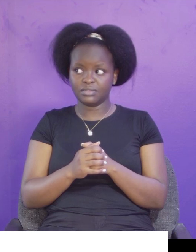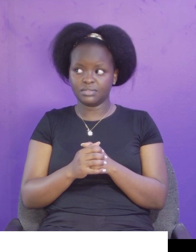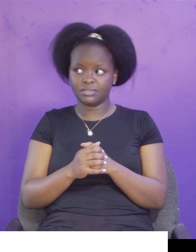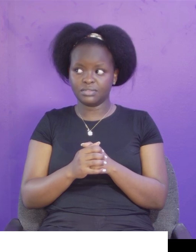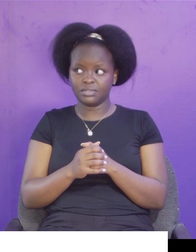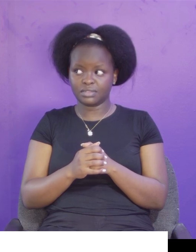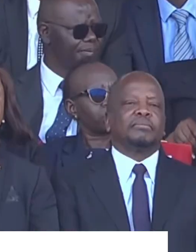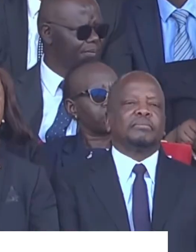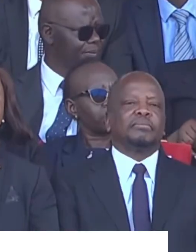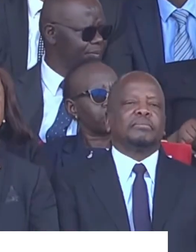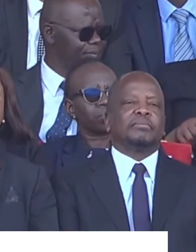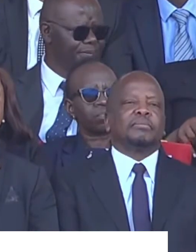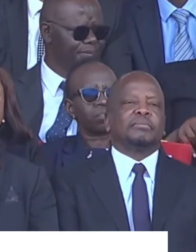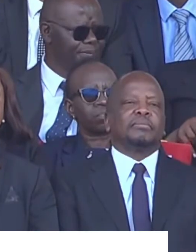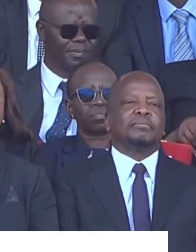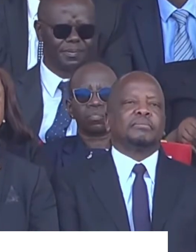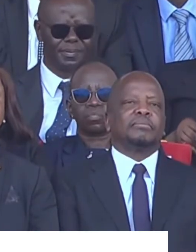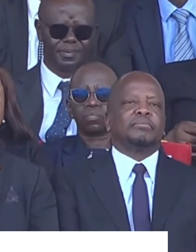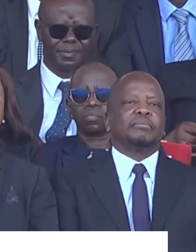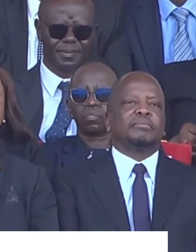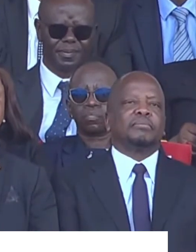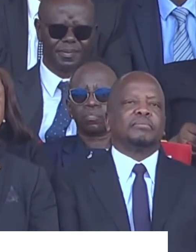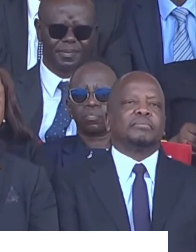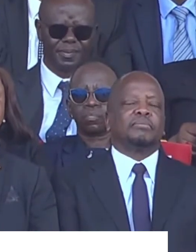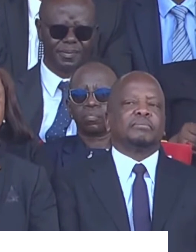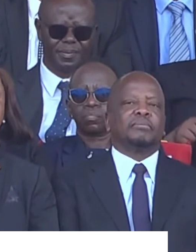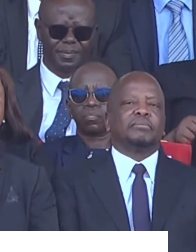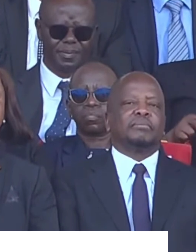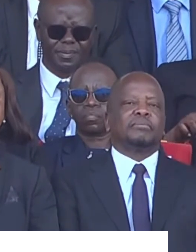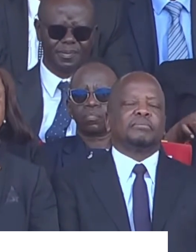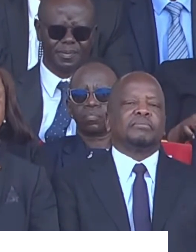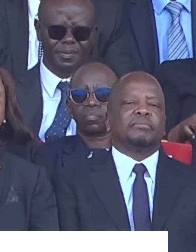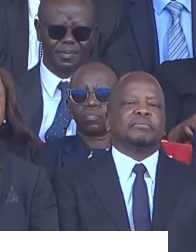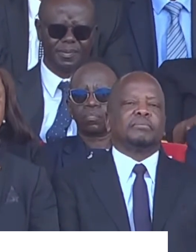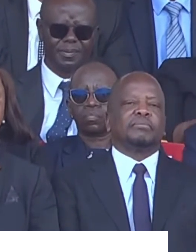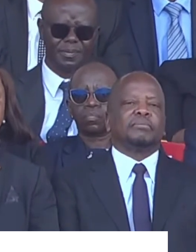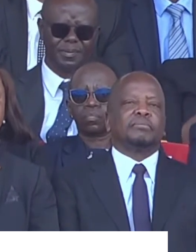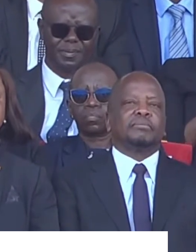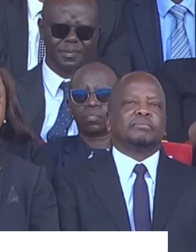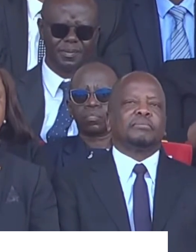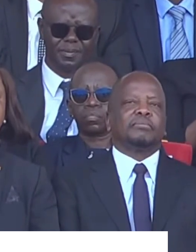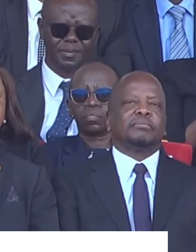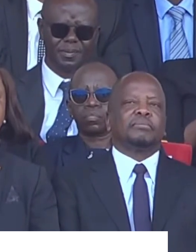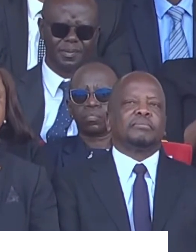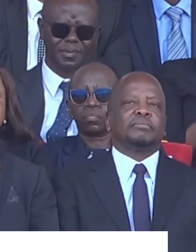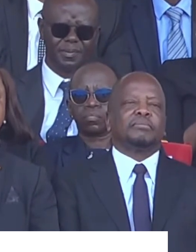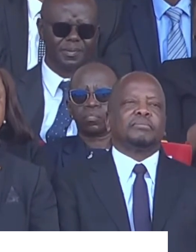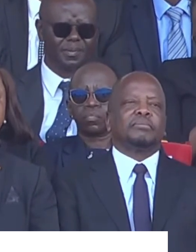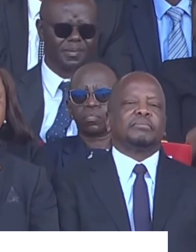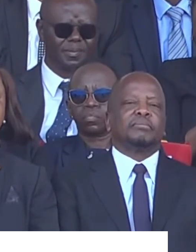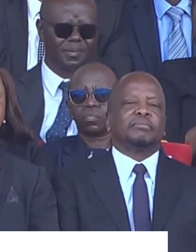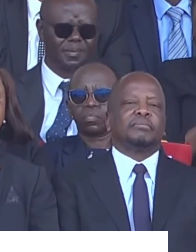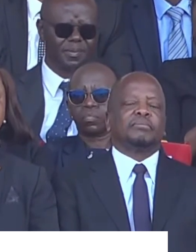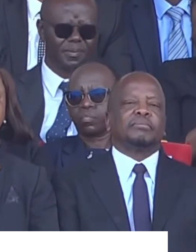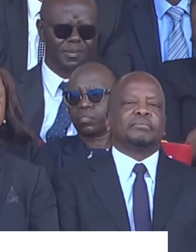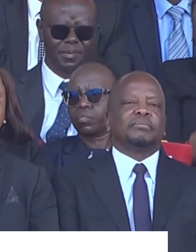forward. Ladies and gentlemen, fellow citizens, when a man of the stature of Baba, a